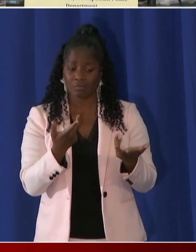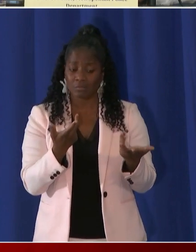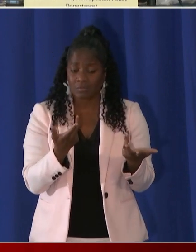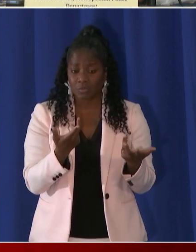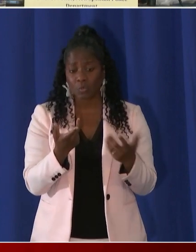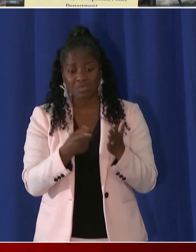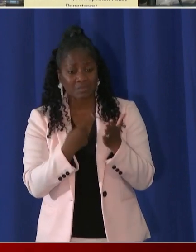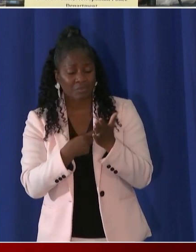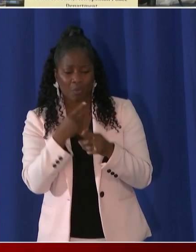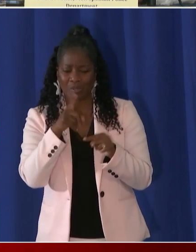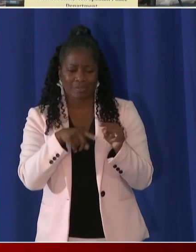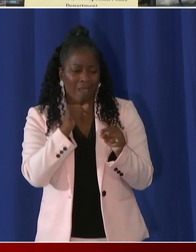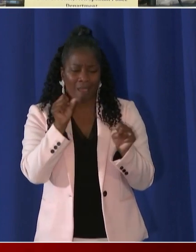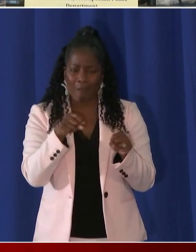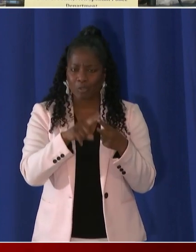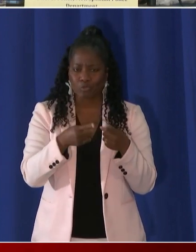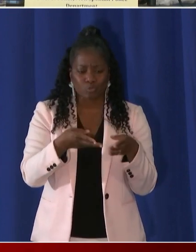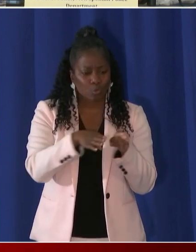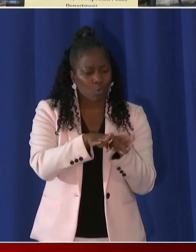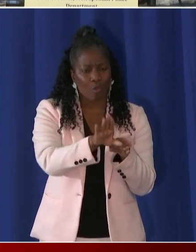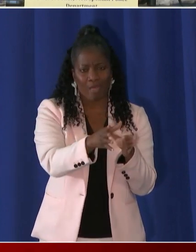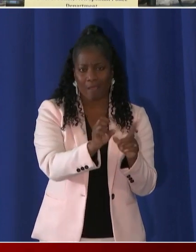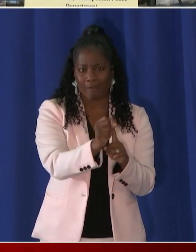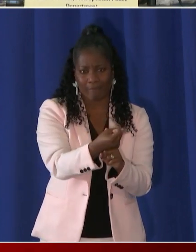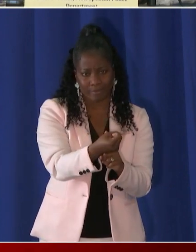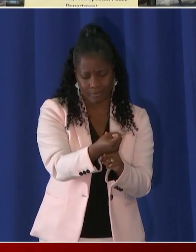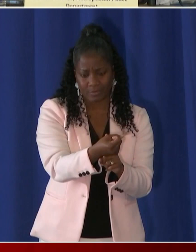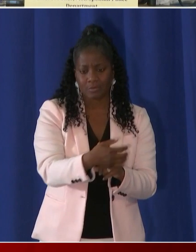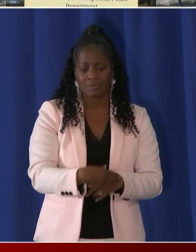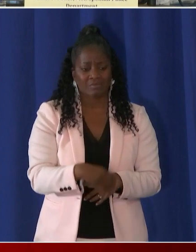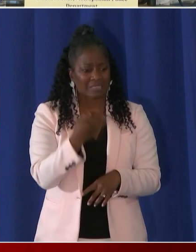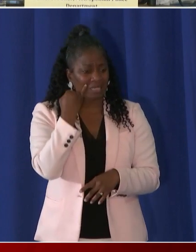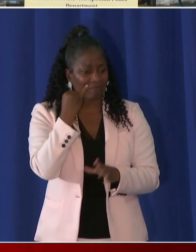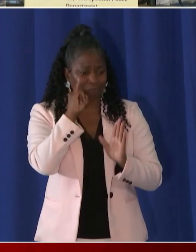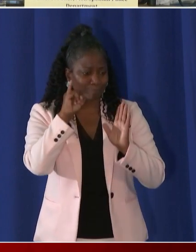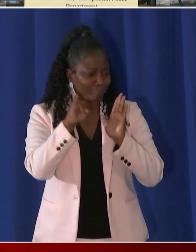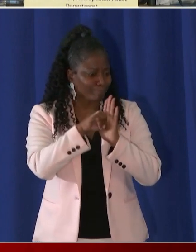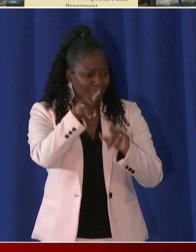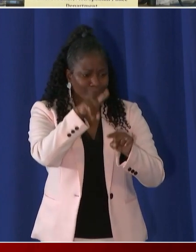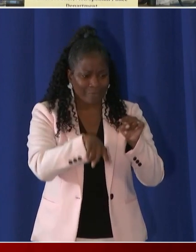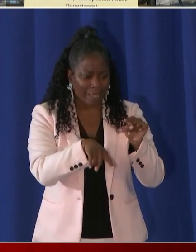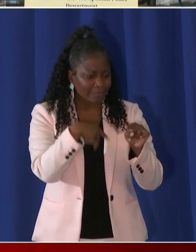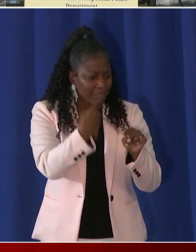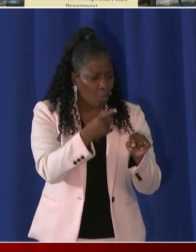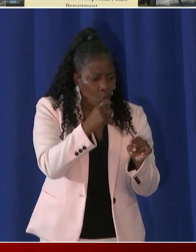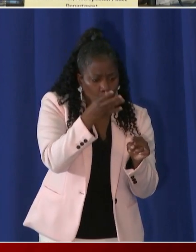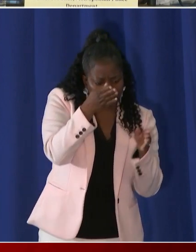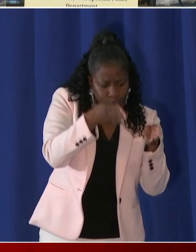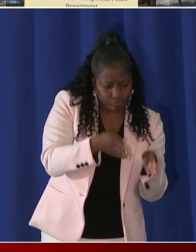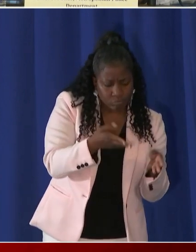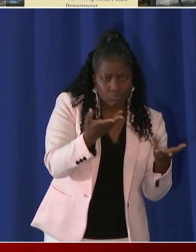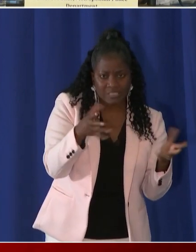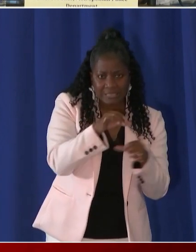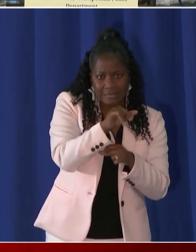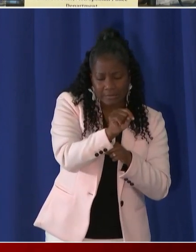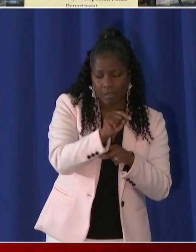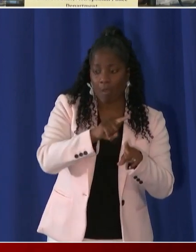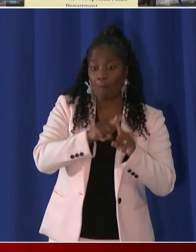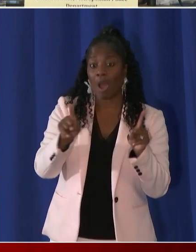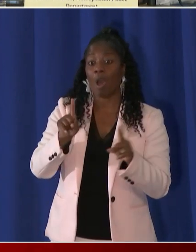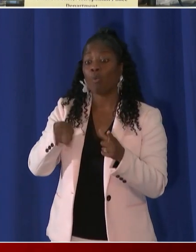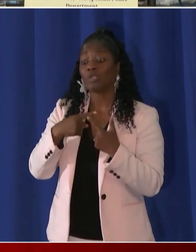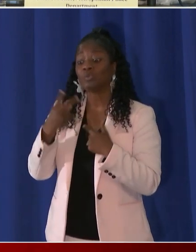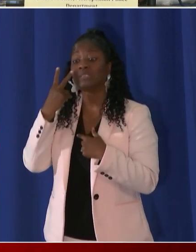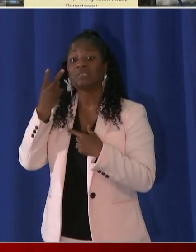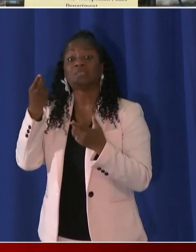So sometimes we're not able to close cases out in those instances where identification is very hard to make. But when you see something like what happened